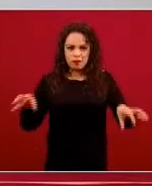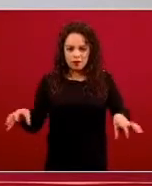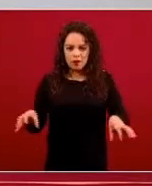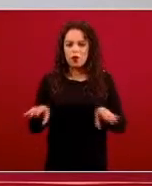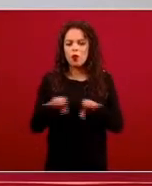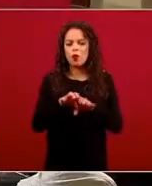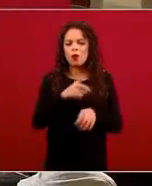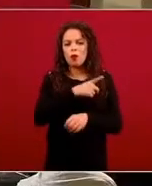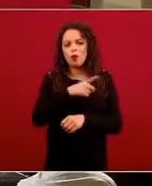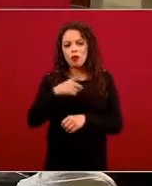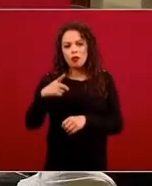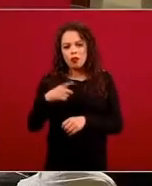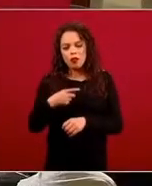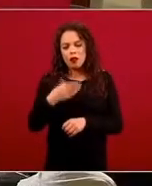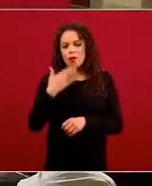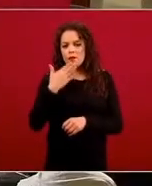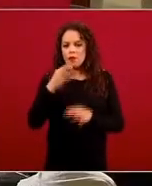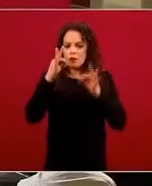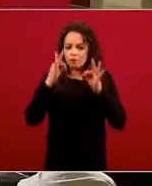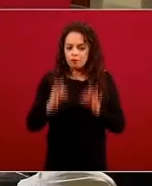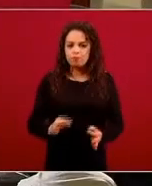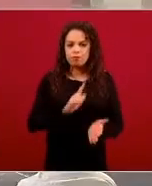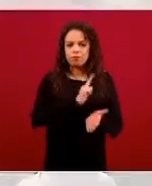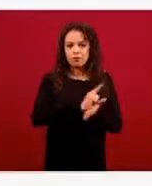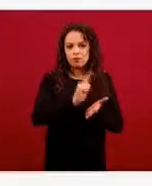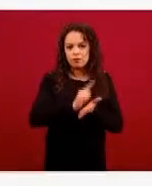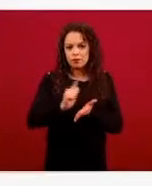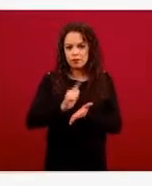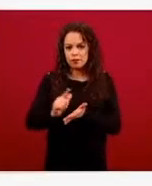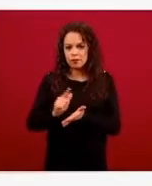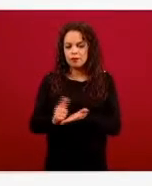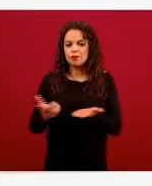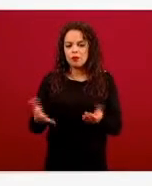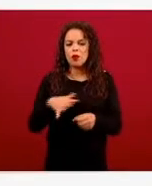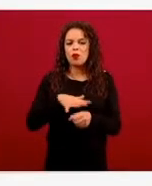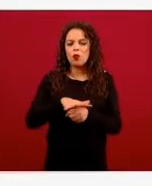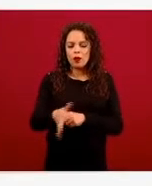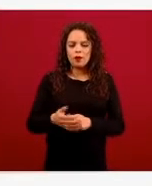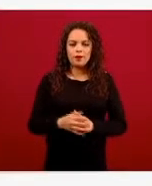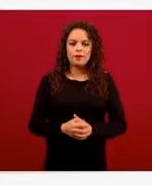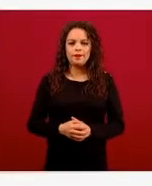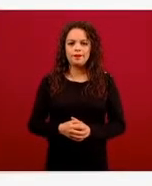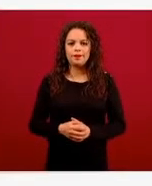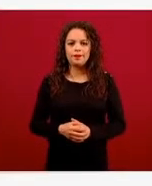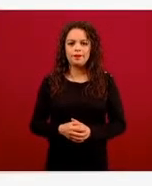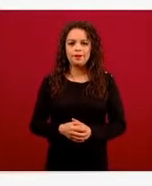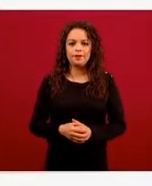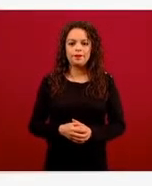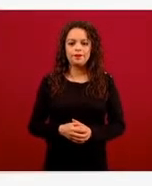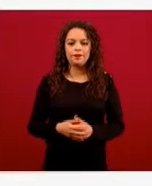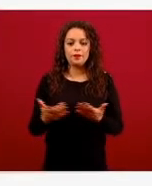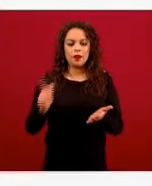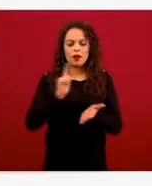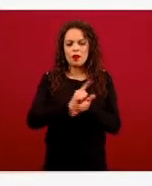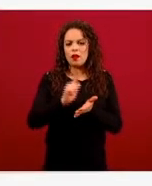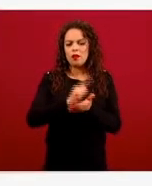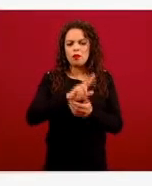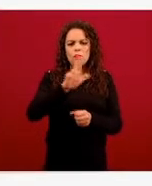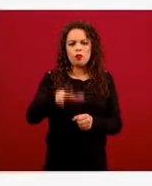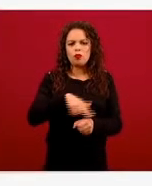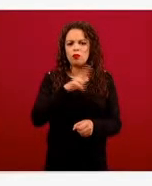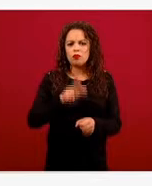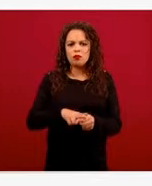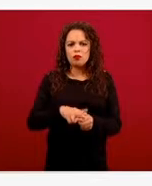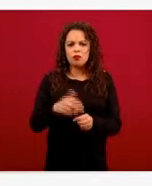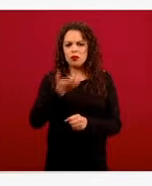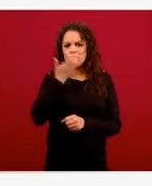antibacterial products being used to ensure the sanitization of certain surfaces. But really,